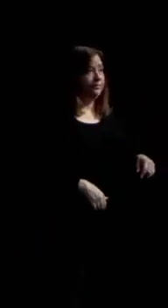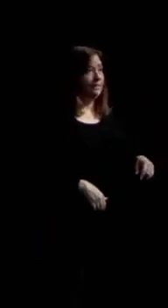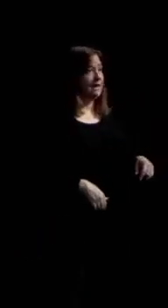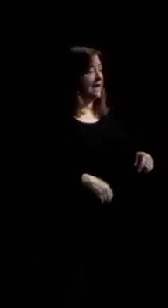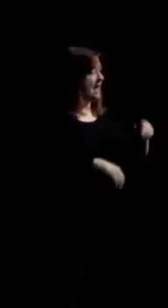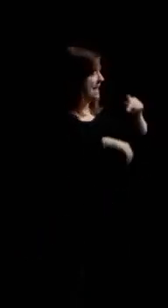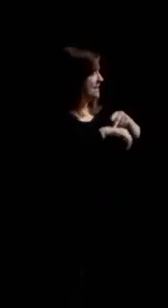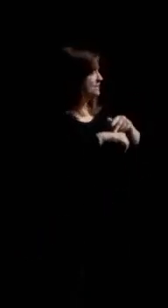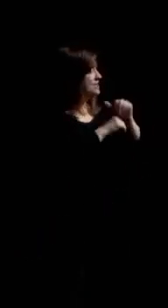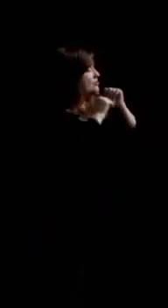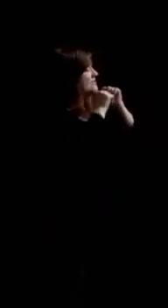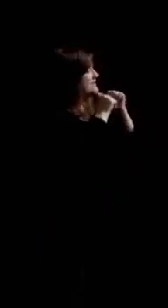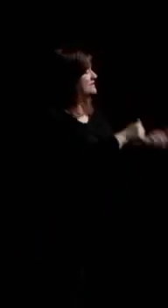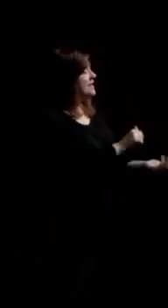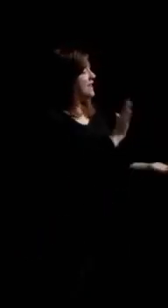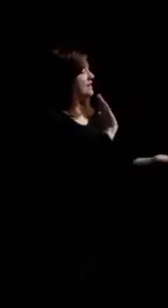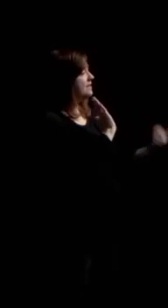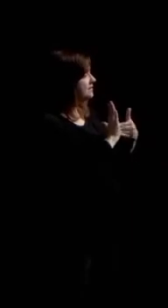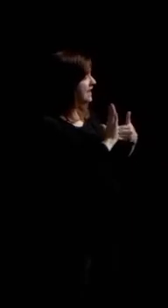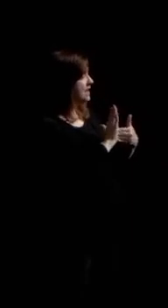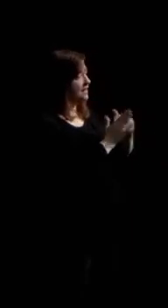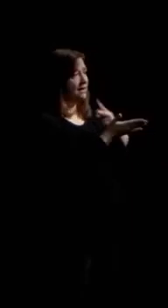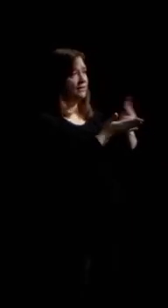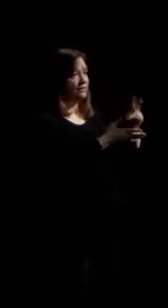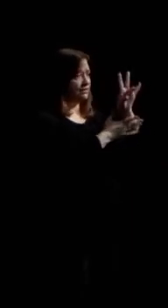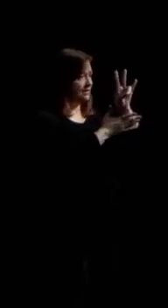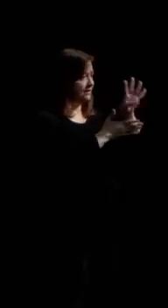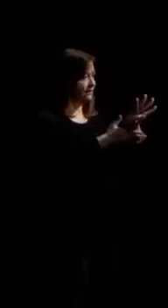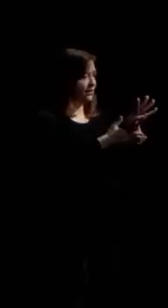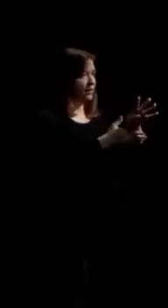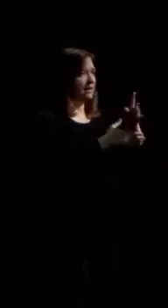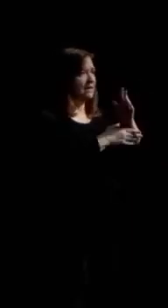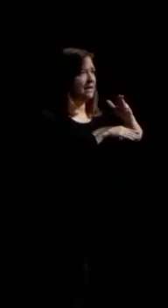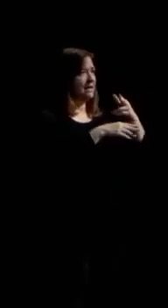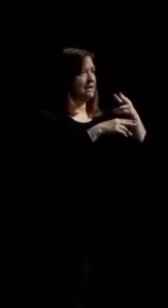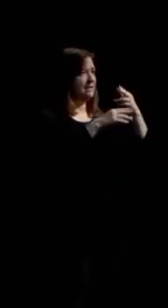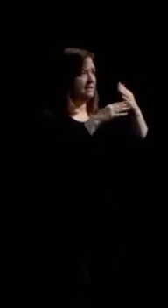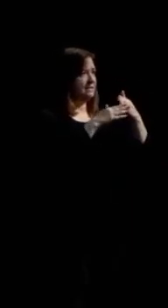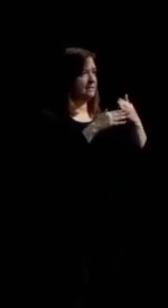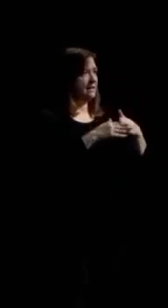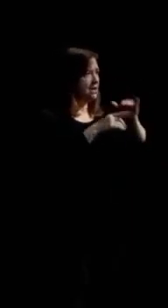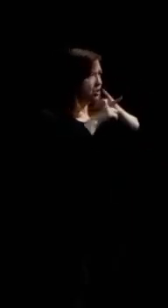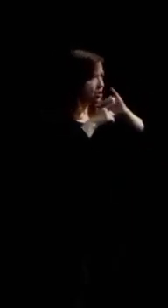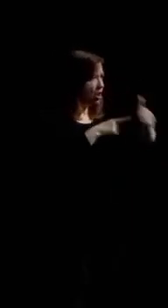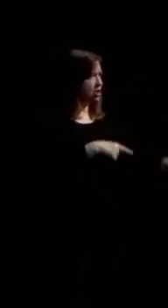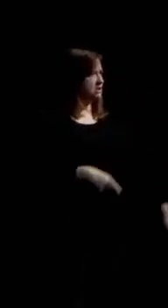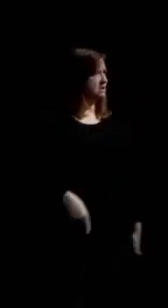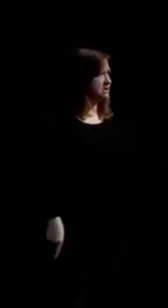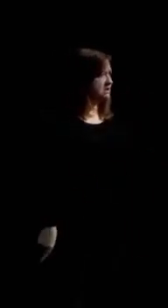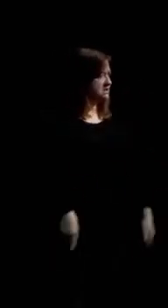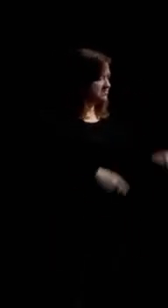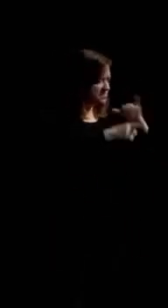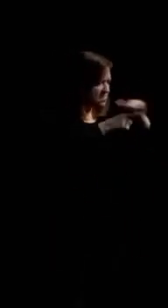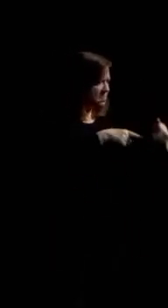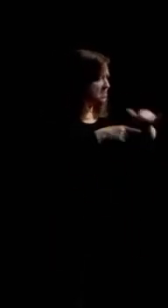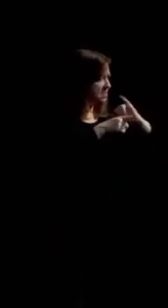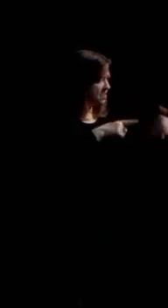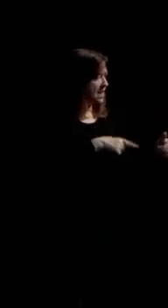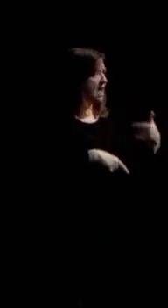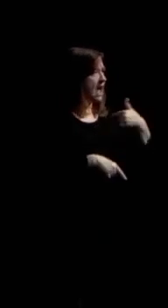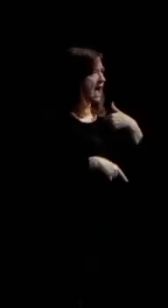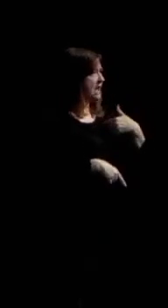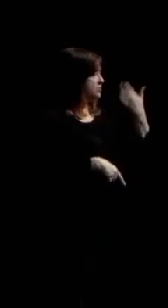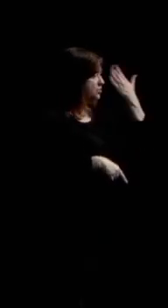he denied it again. In verse 74, he calls down curses. He swore to them,